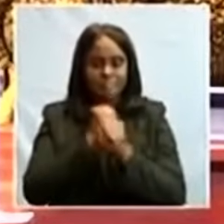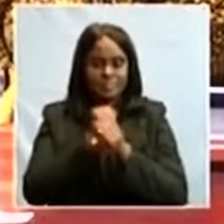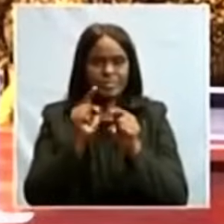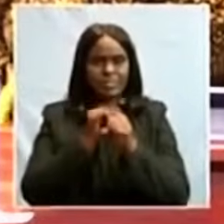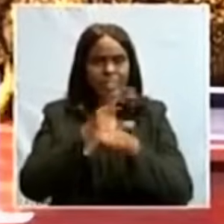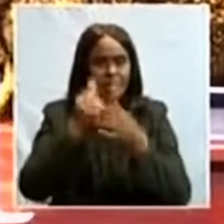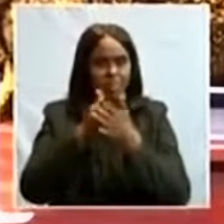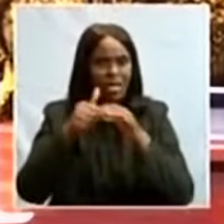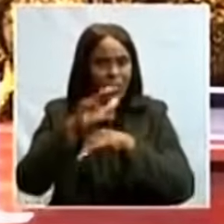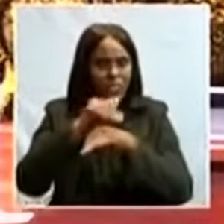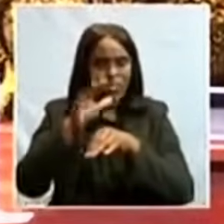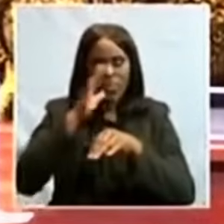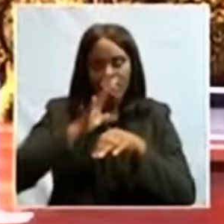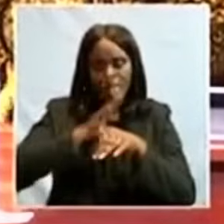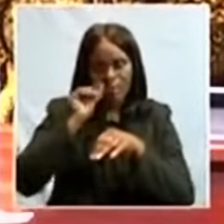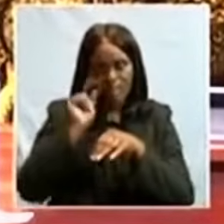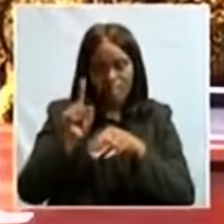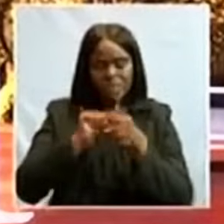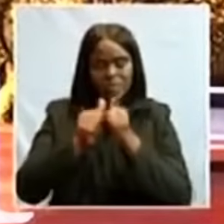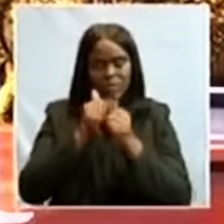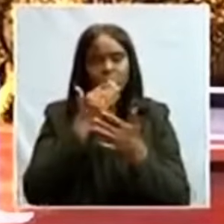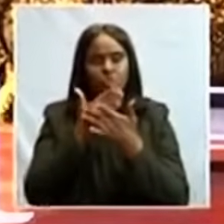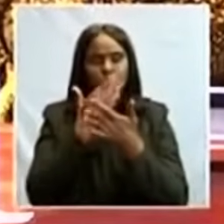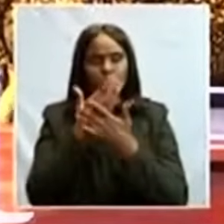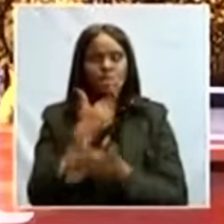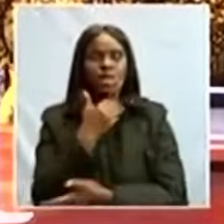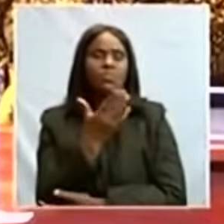all, Madam Speaker, sport is a unifier.